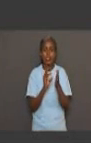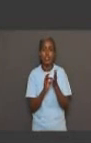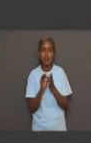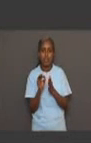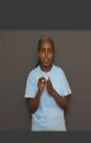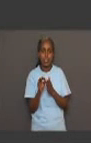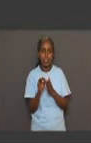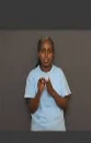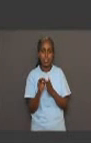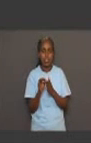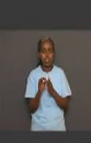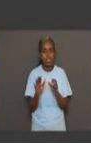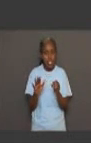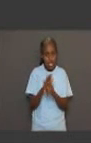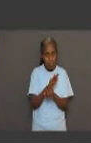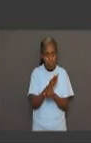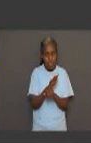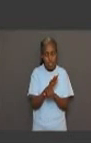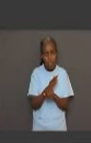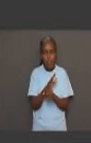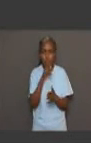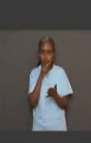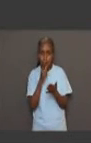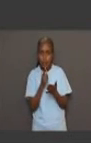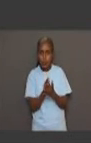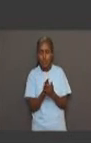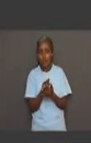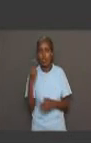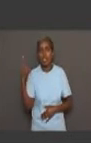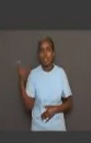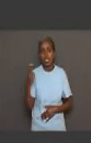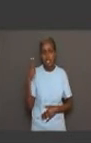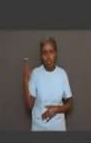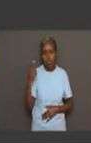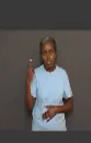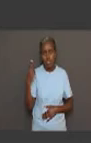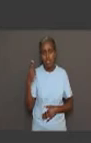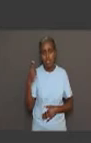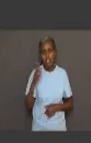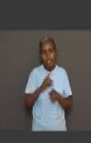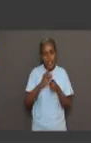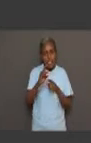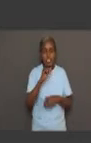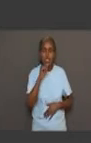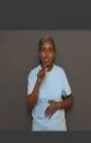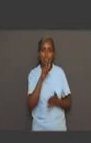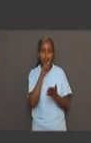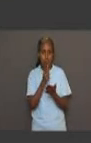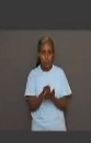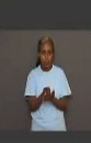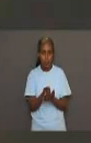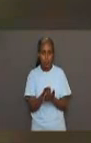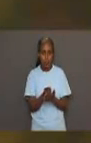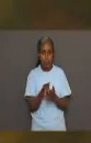even numbers is even has been proved by using an indirect proof.